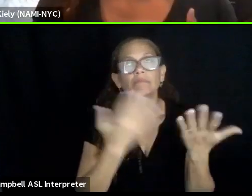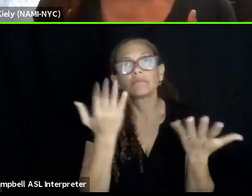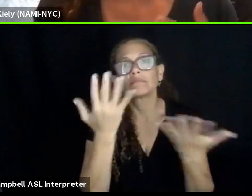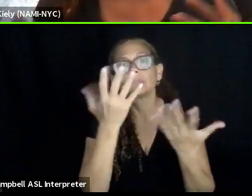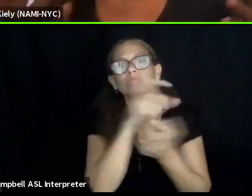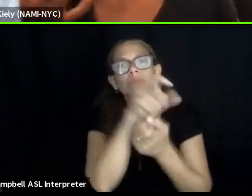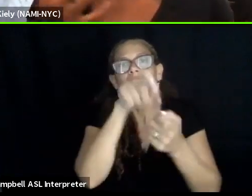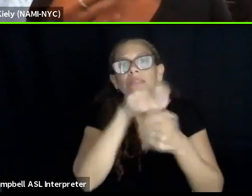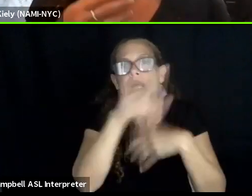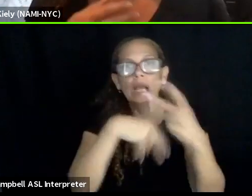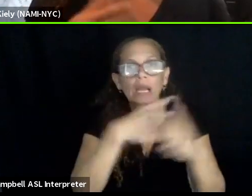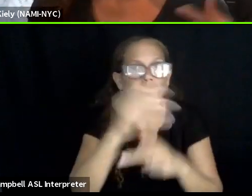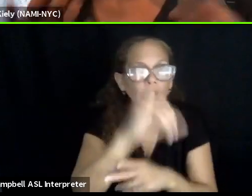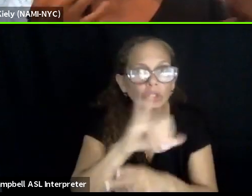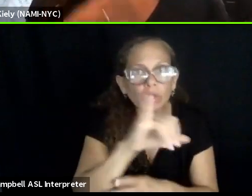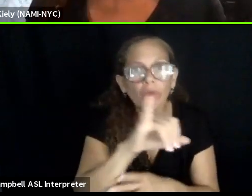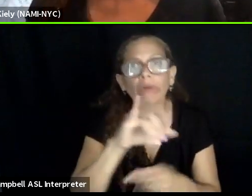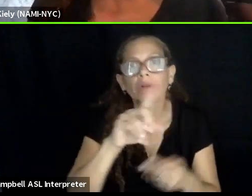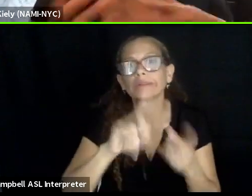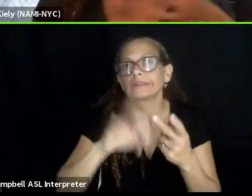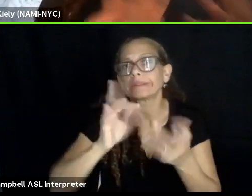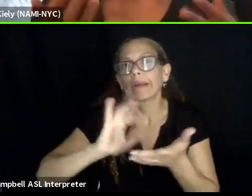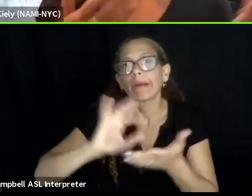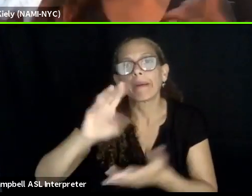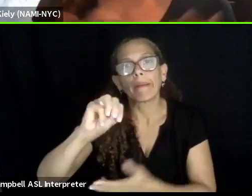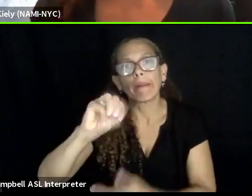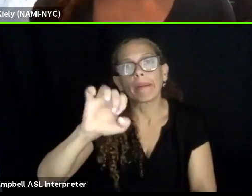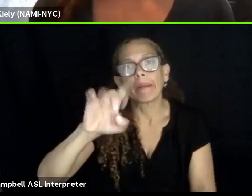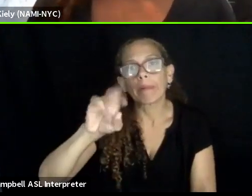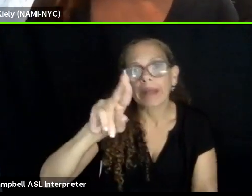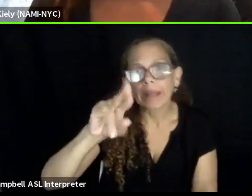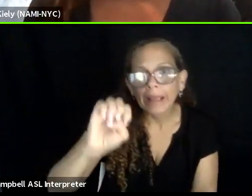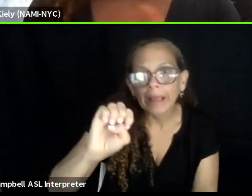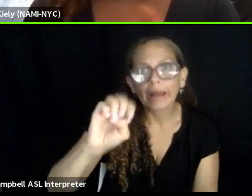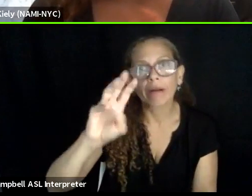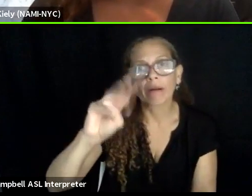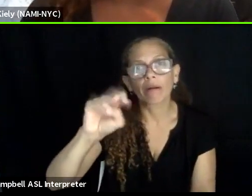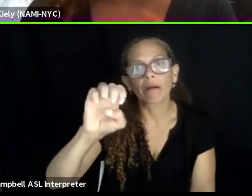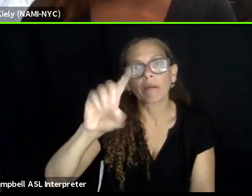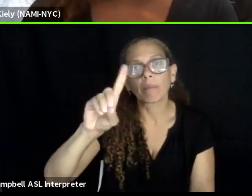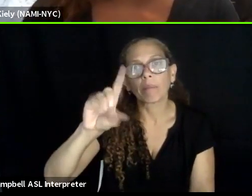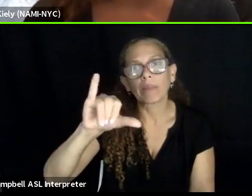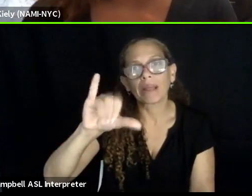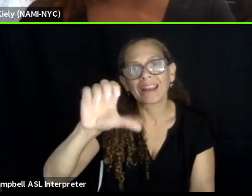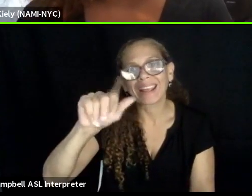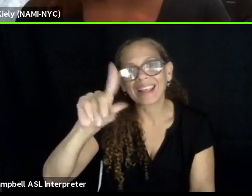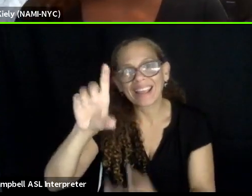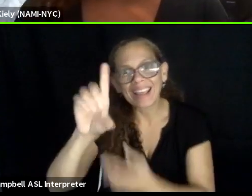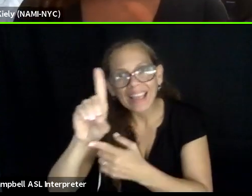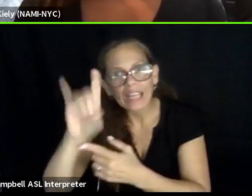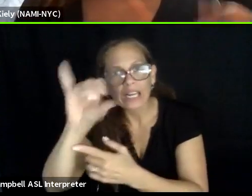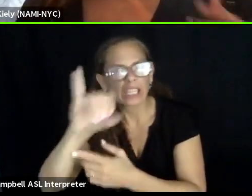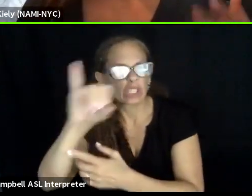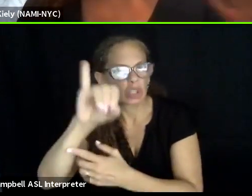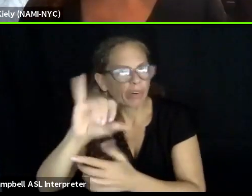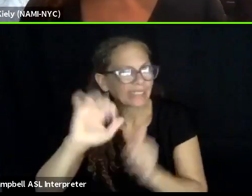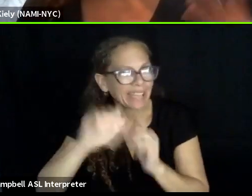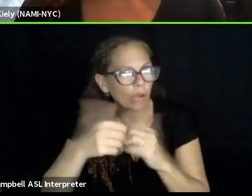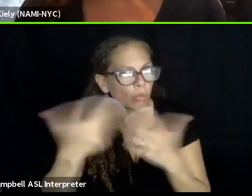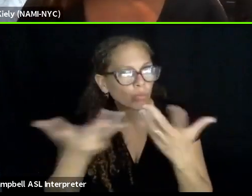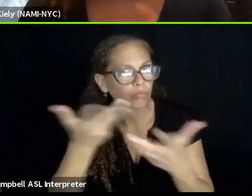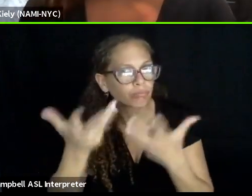kind of insurance, if they have Medicare or Medicaid, you know, can you speak a little bit about the process of finding a provider who